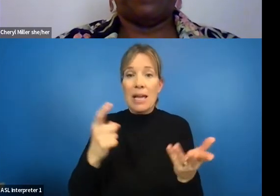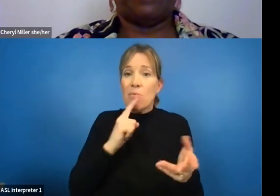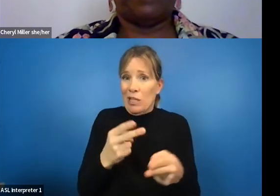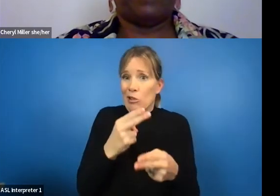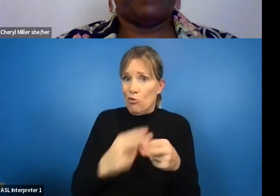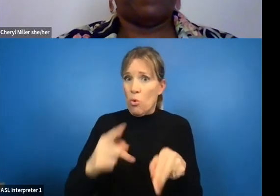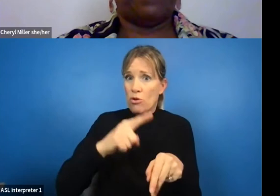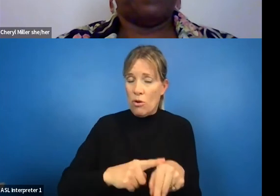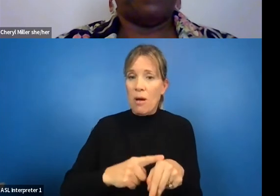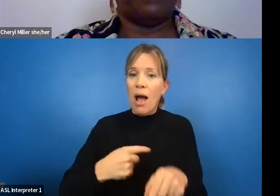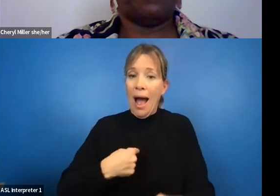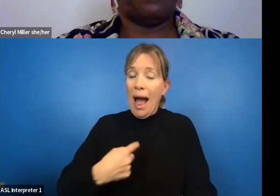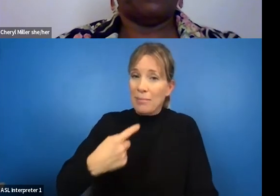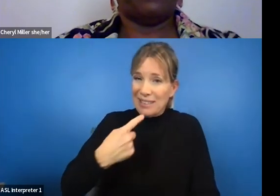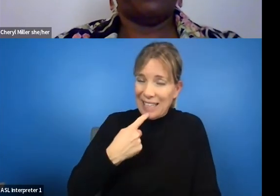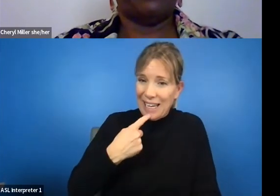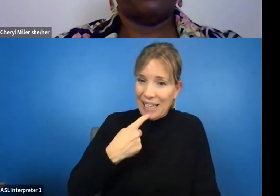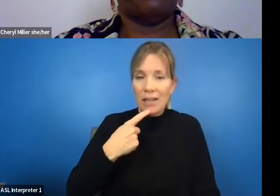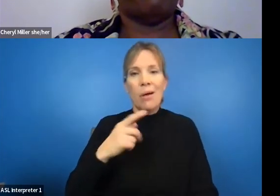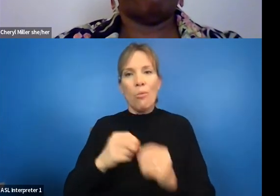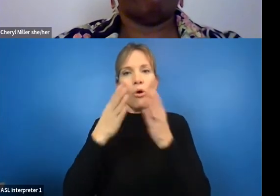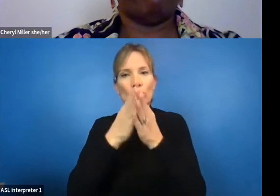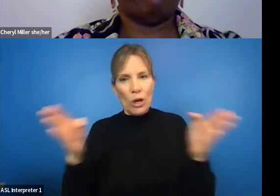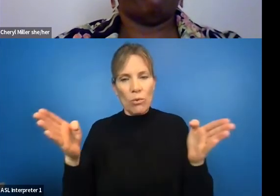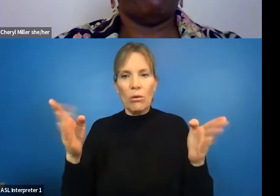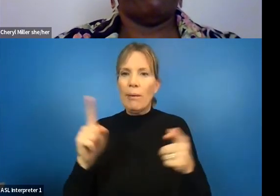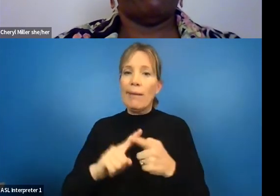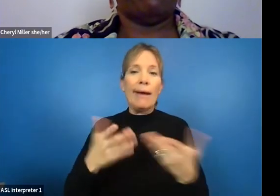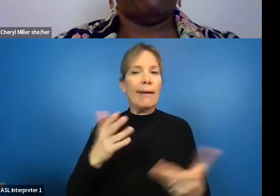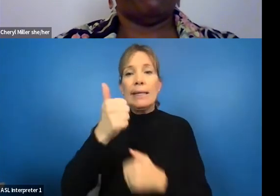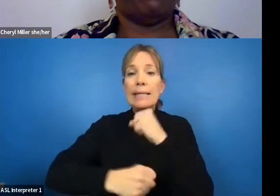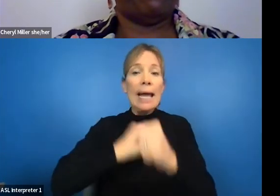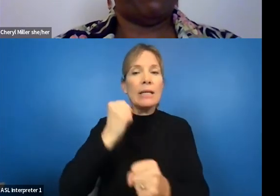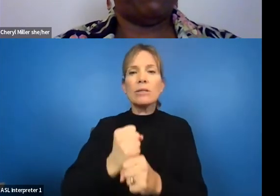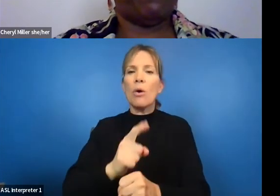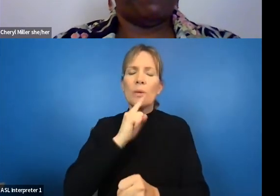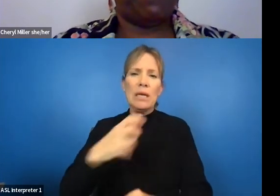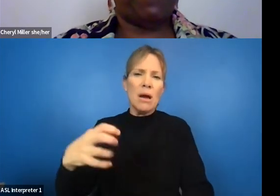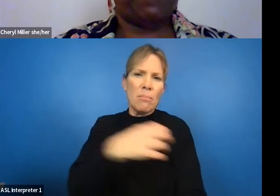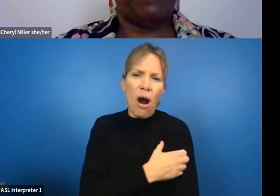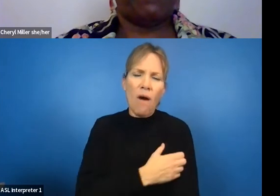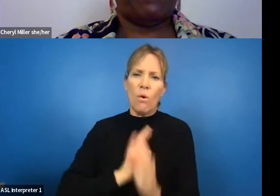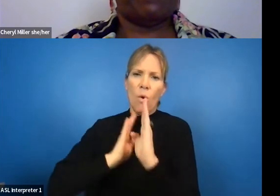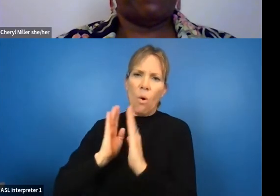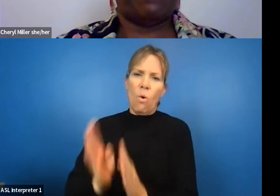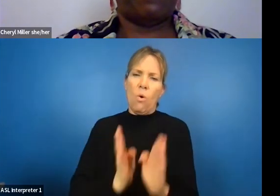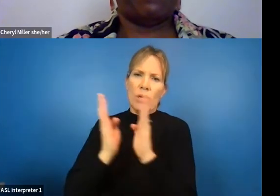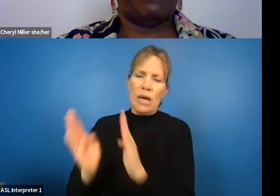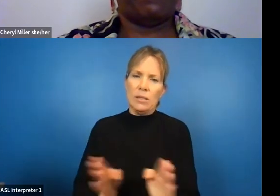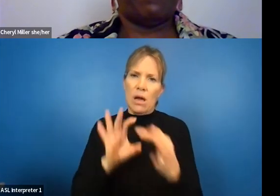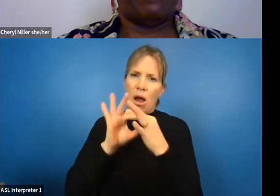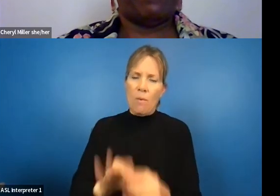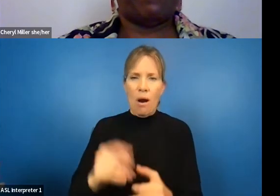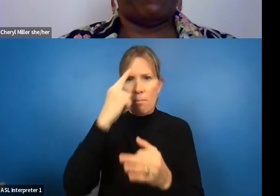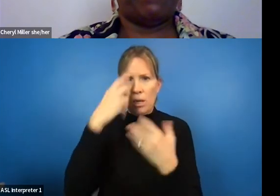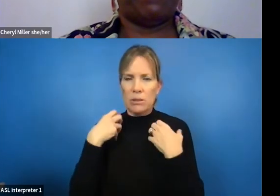term, I'm saying this in a broad manner, a decade of really powerful organizing around mental